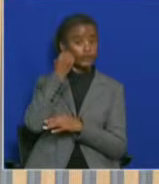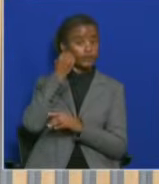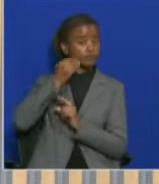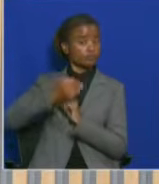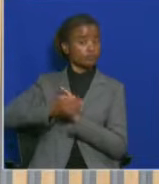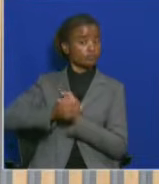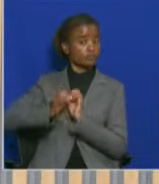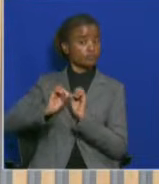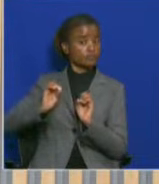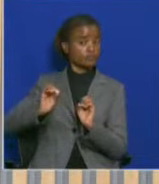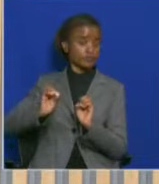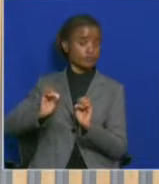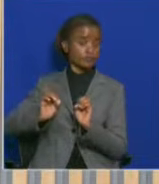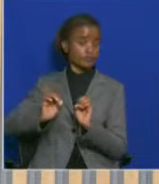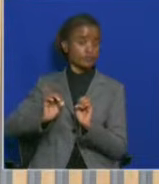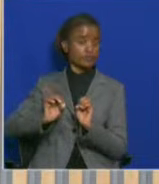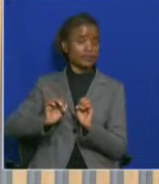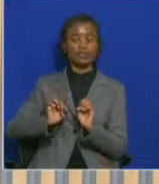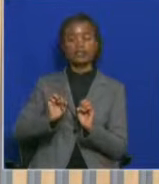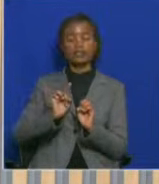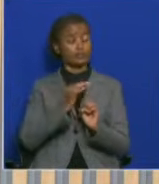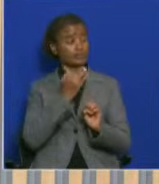Who deposed to the answering affidavit.